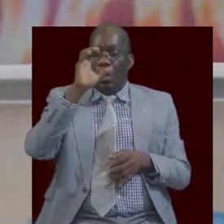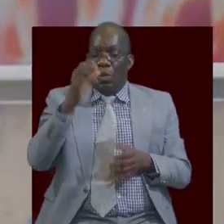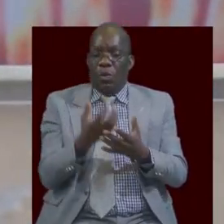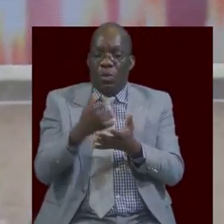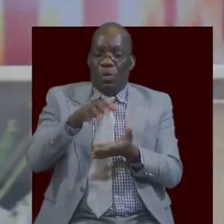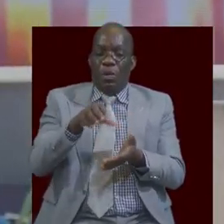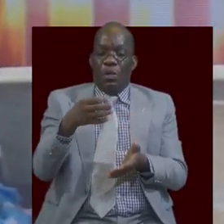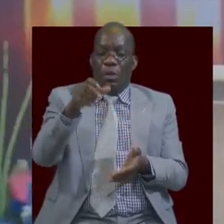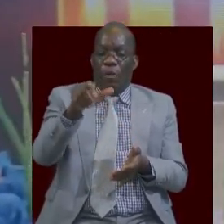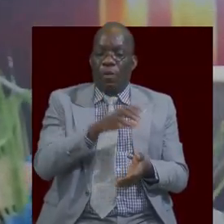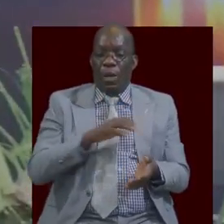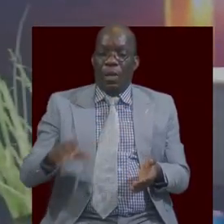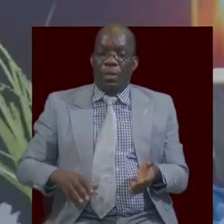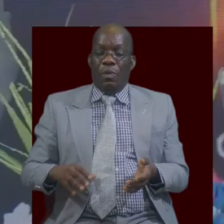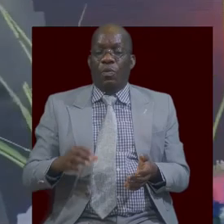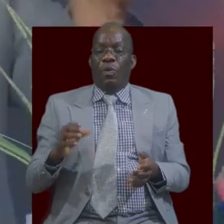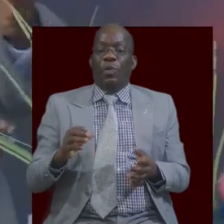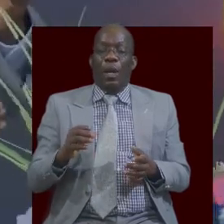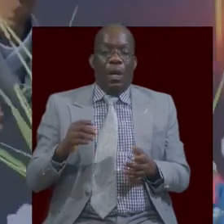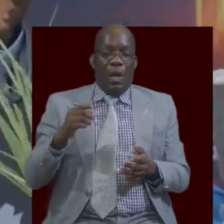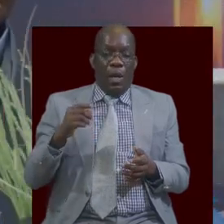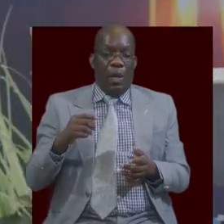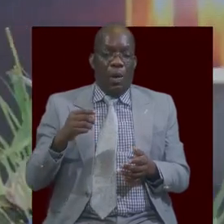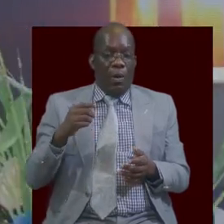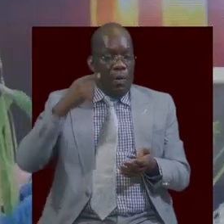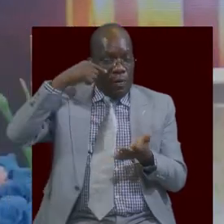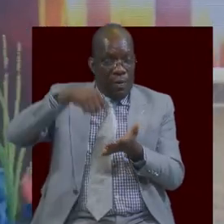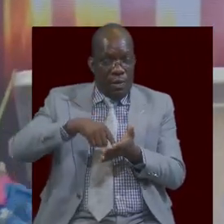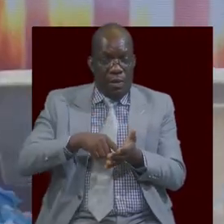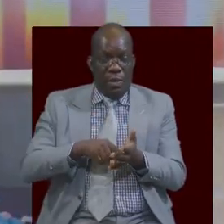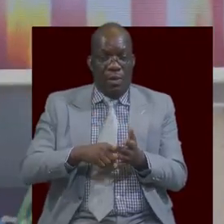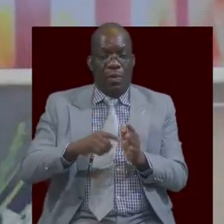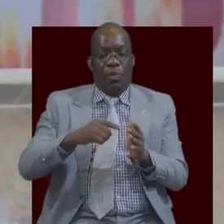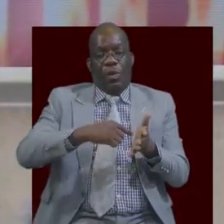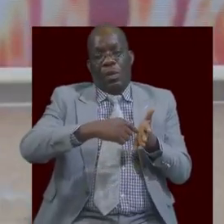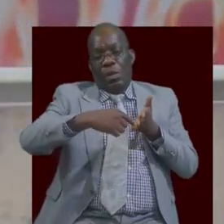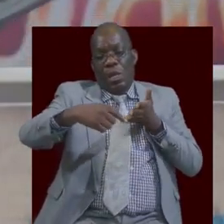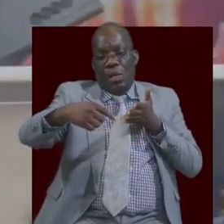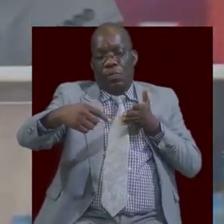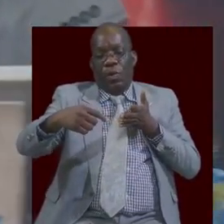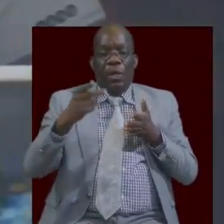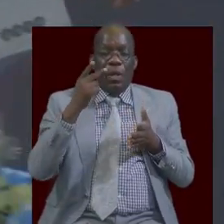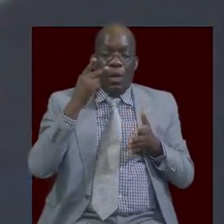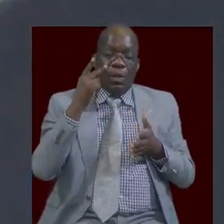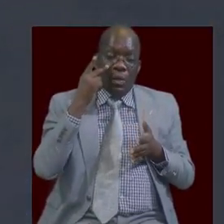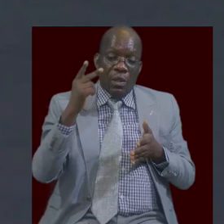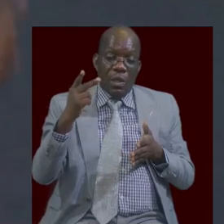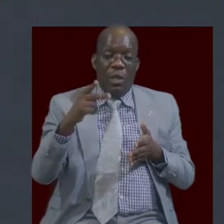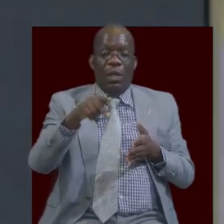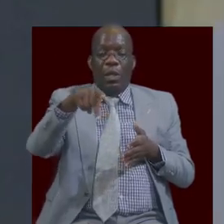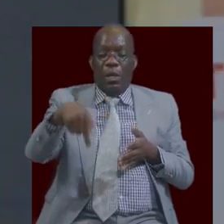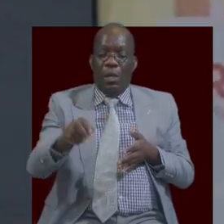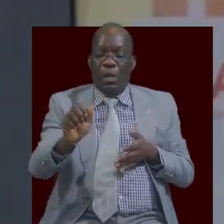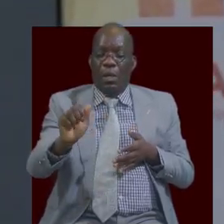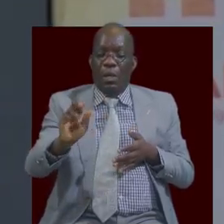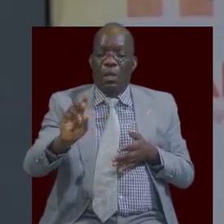I want you to take a cue from that line up. See, look at Paul, look at Saul, the least of